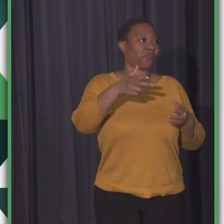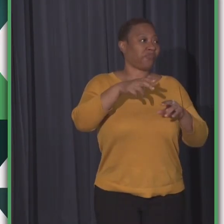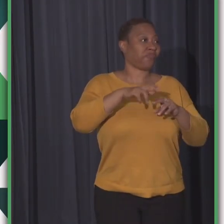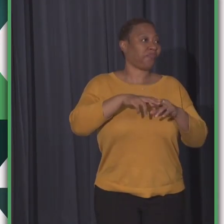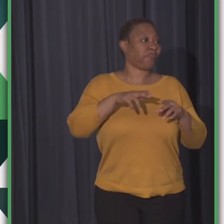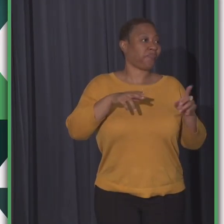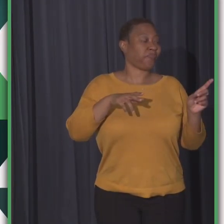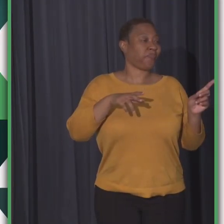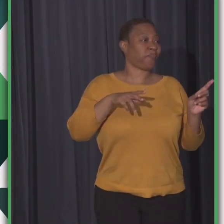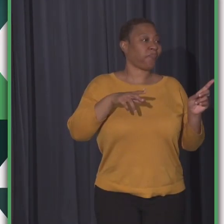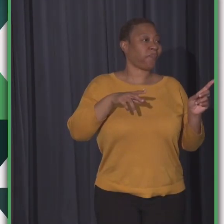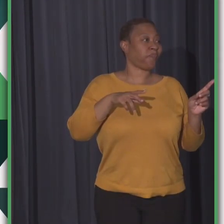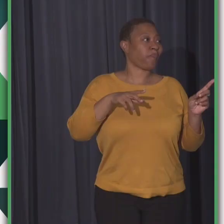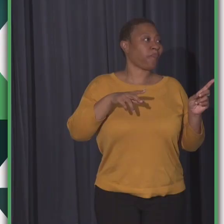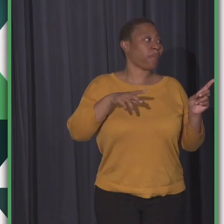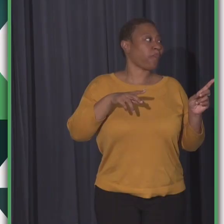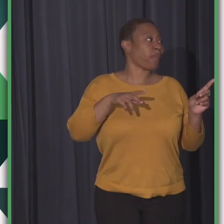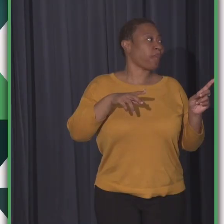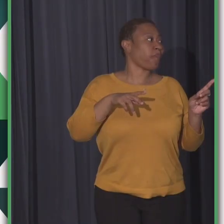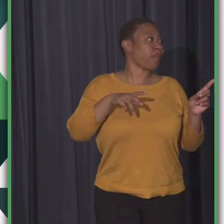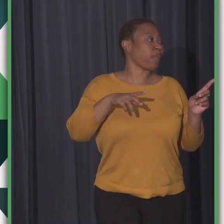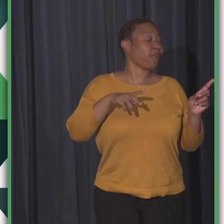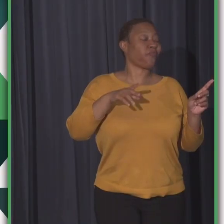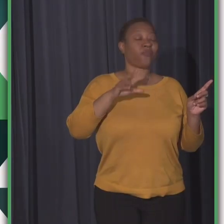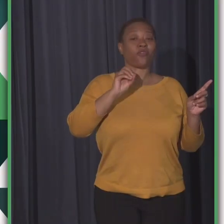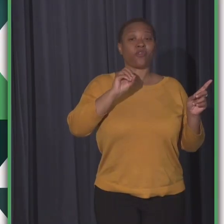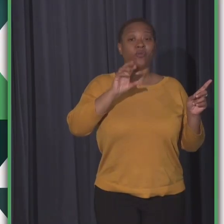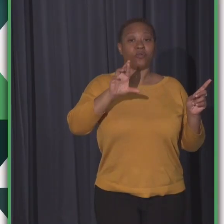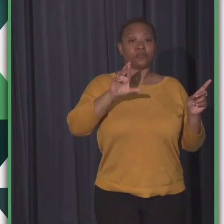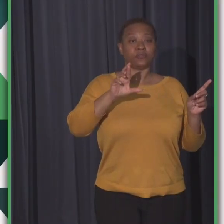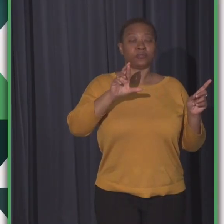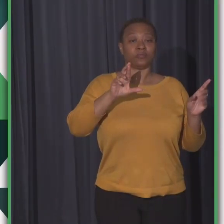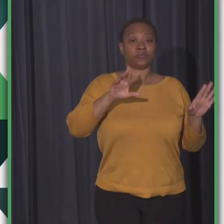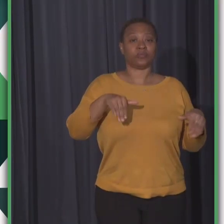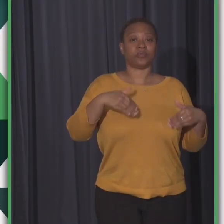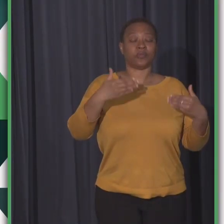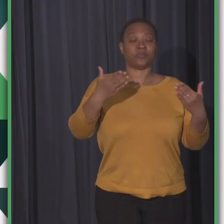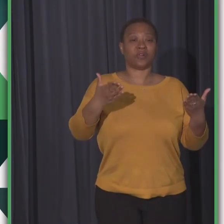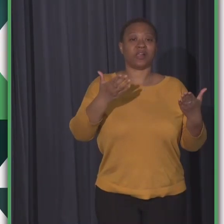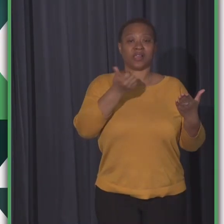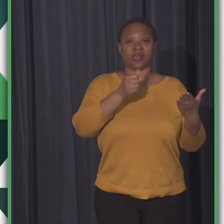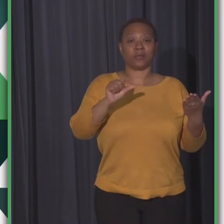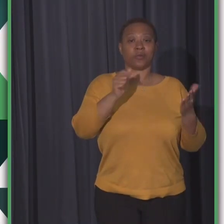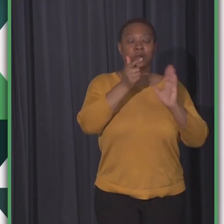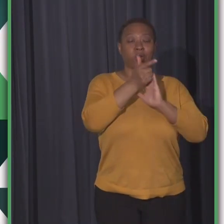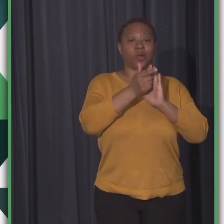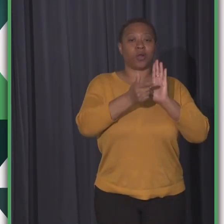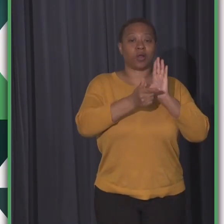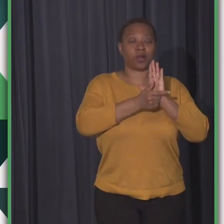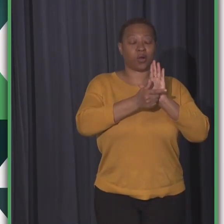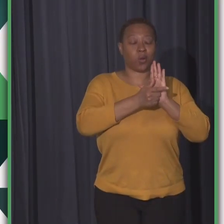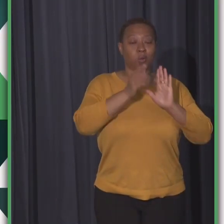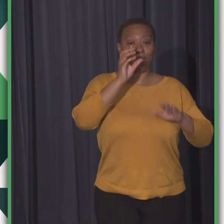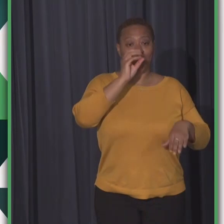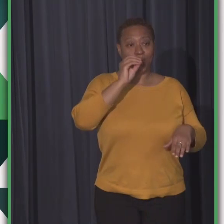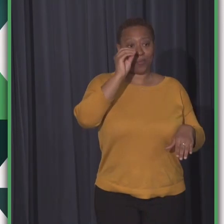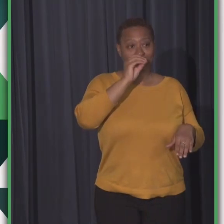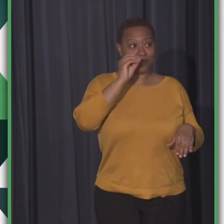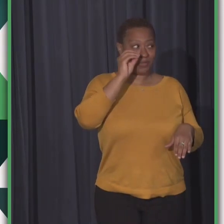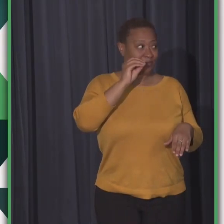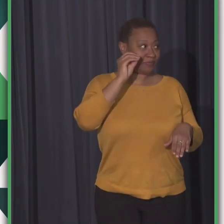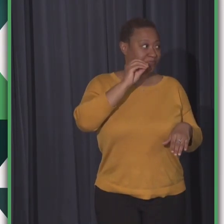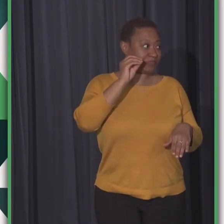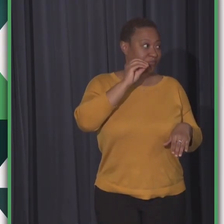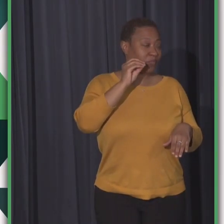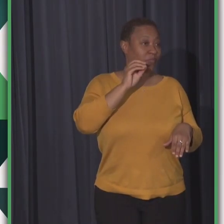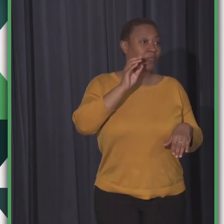Or provide legal opinion. Or provide any legal opinions in no shape, form, or fashion,